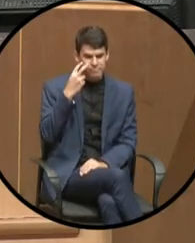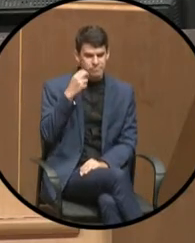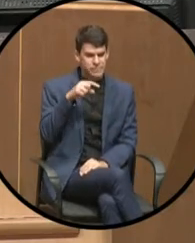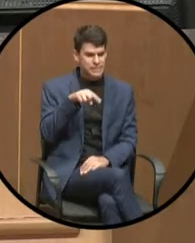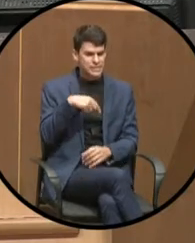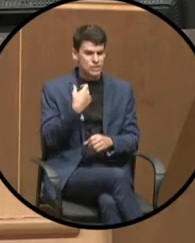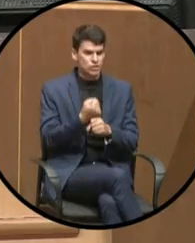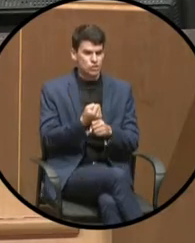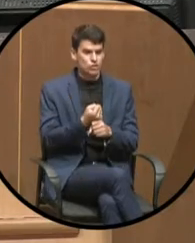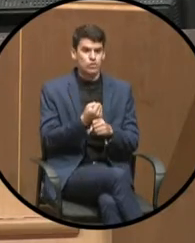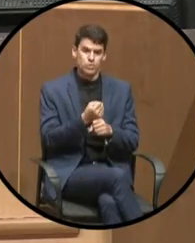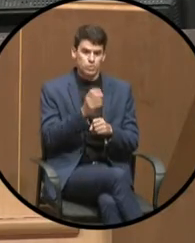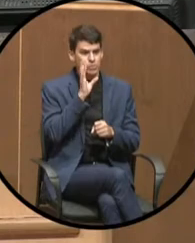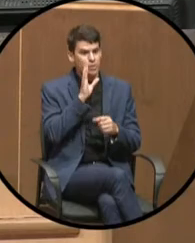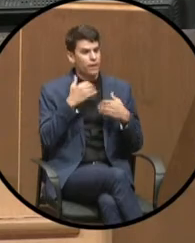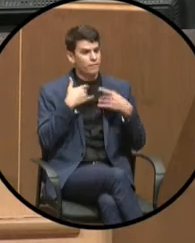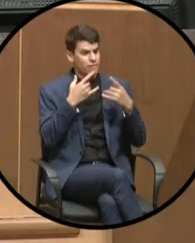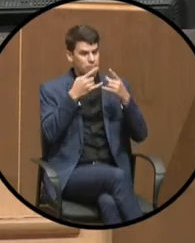where masks are on all year.